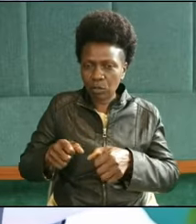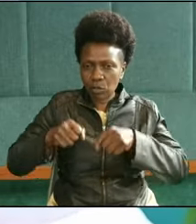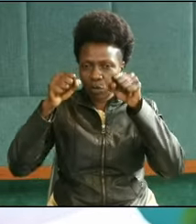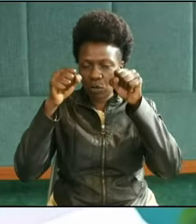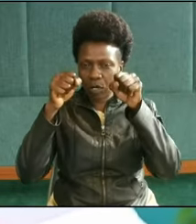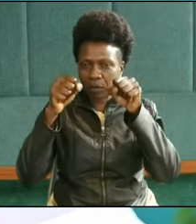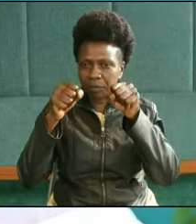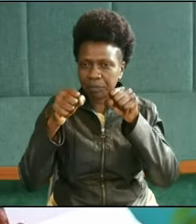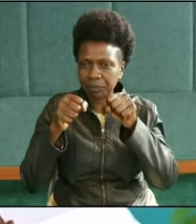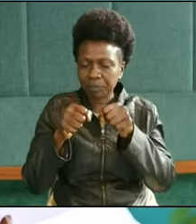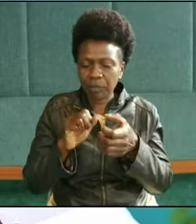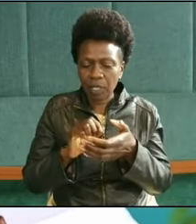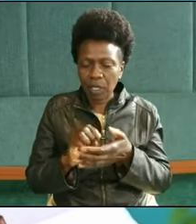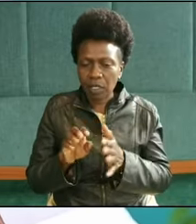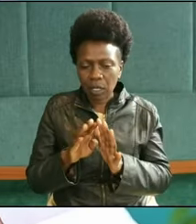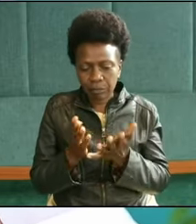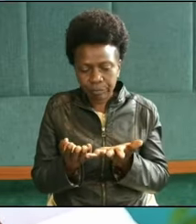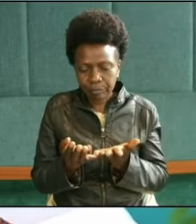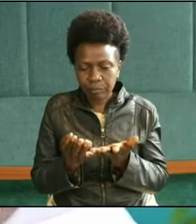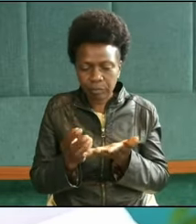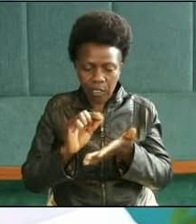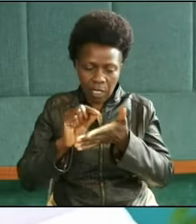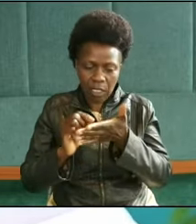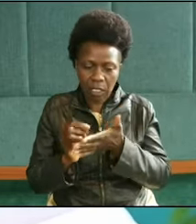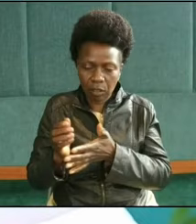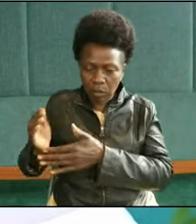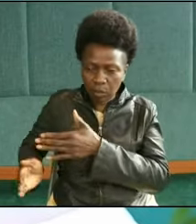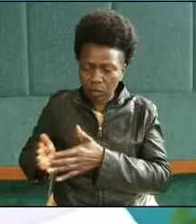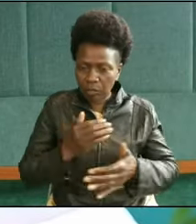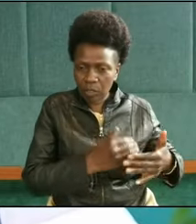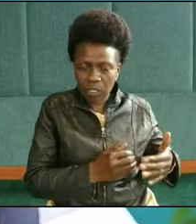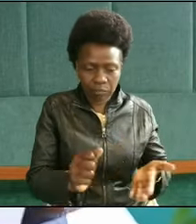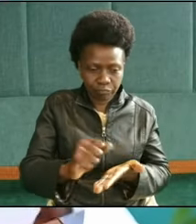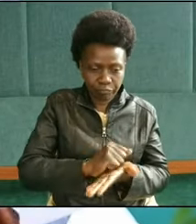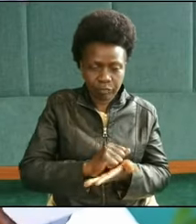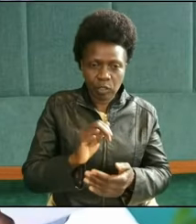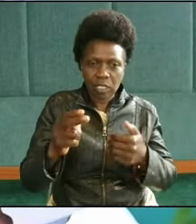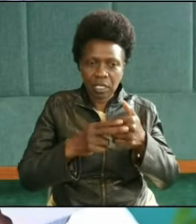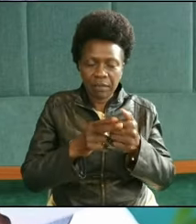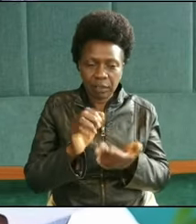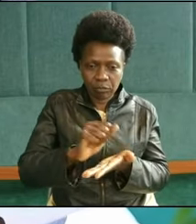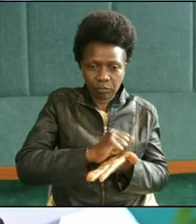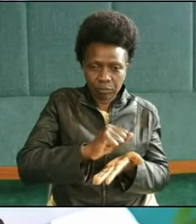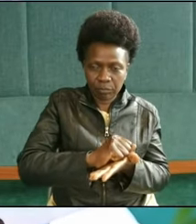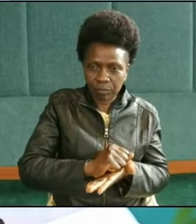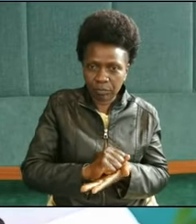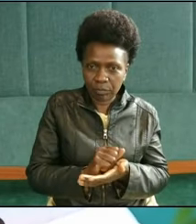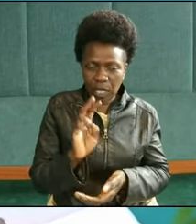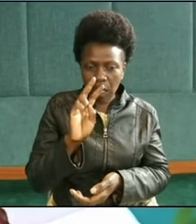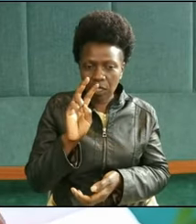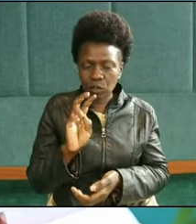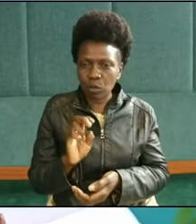with writing on both sides and sealed with seven seals. And I